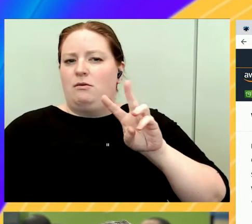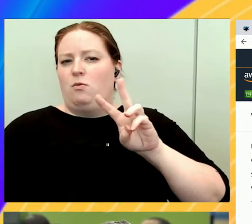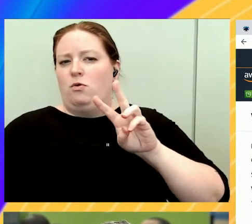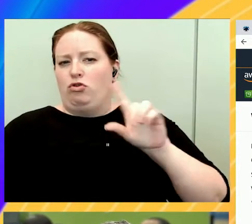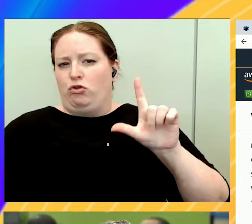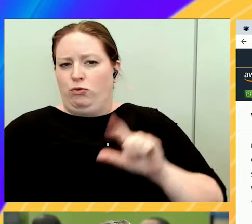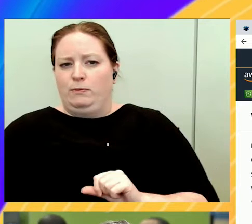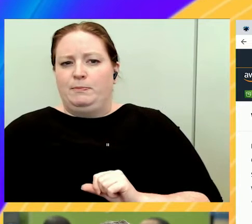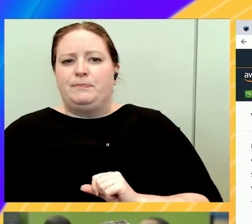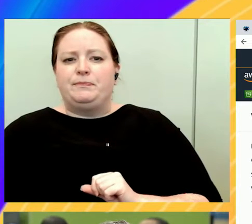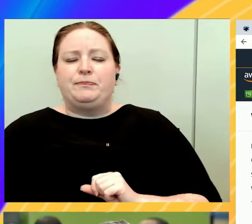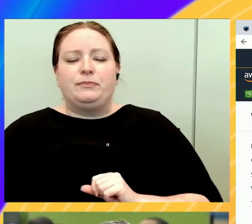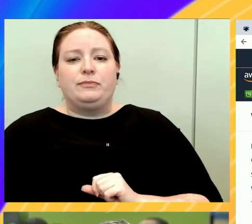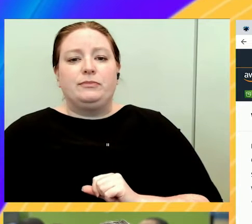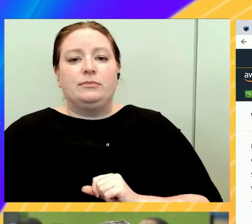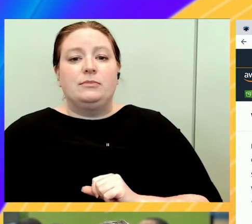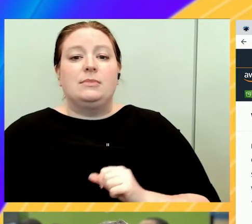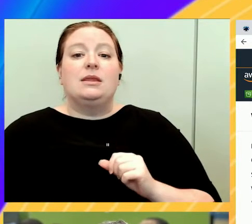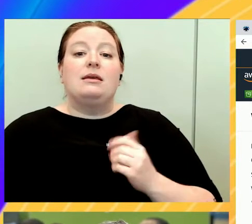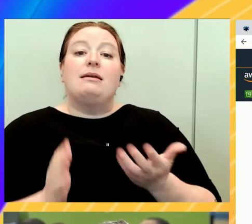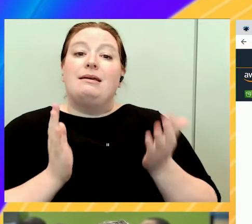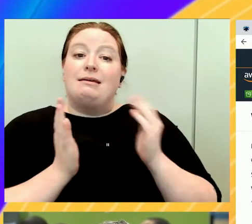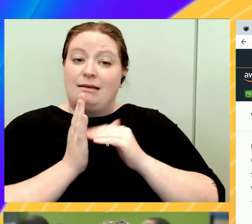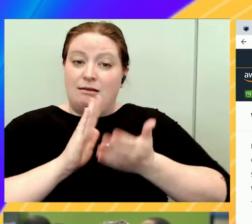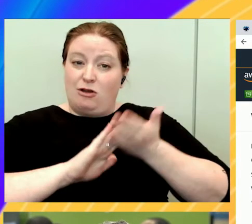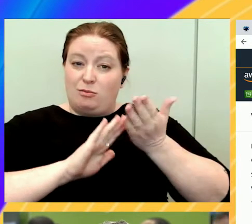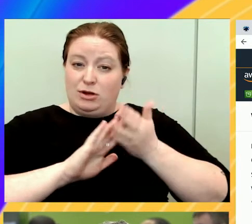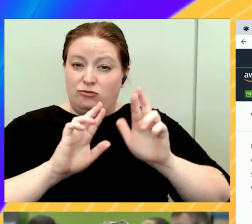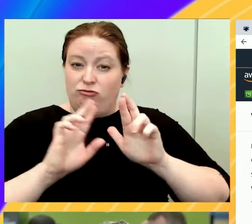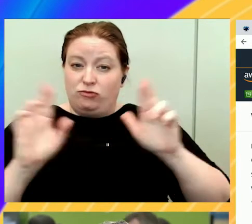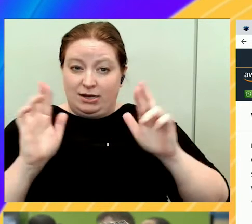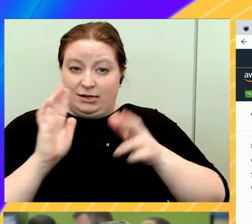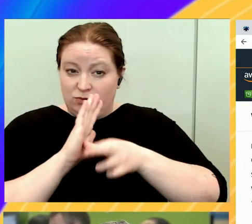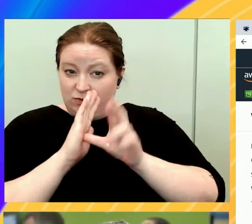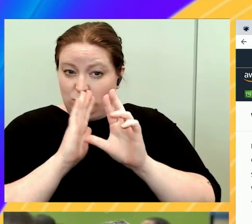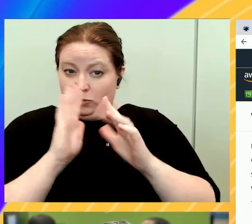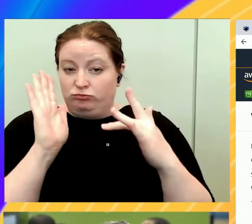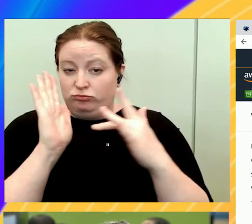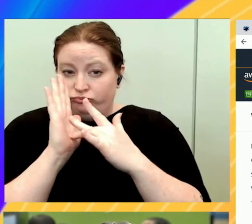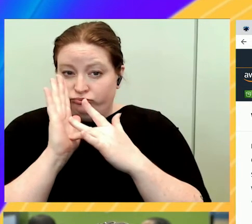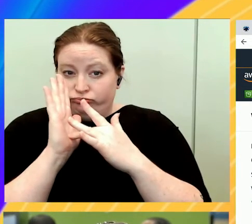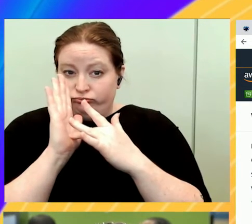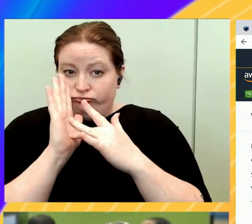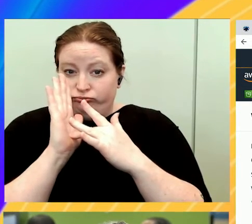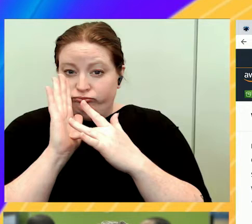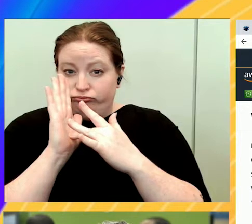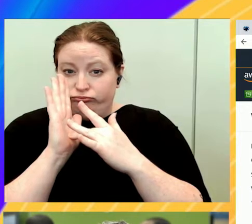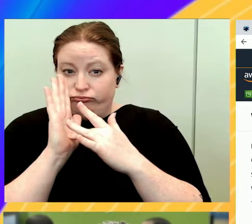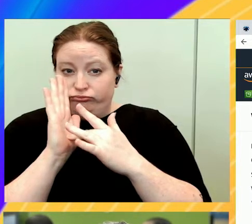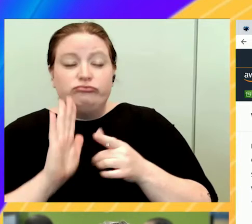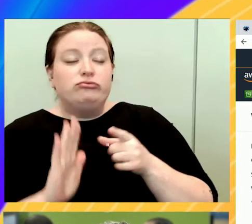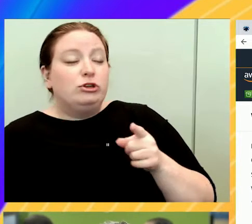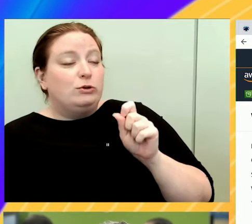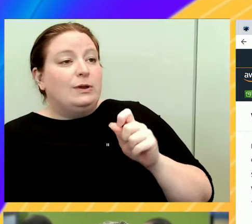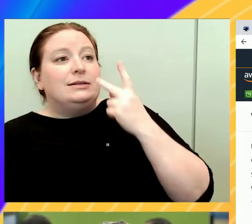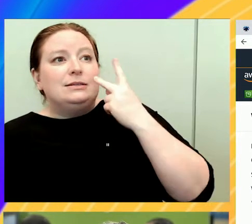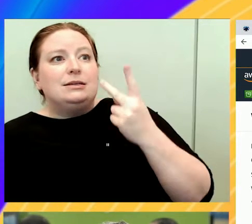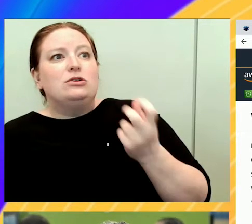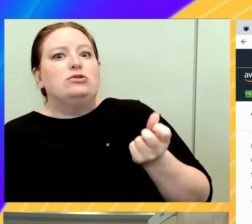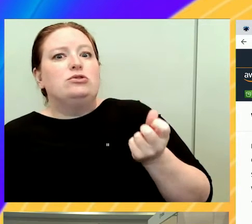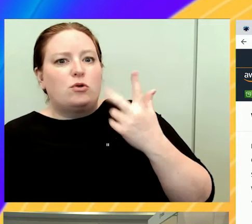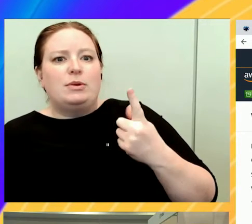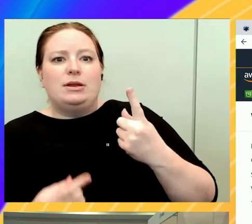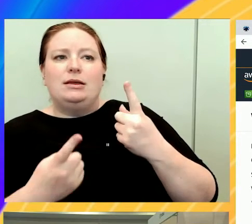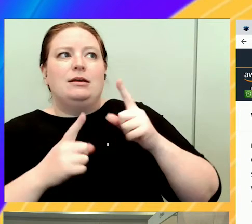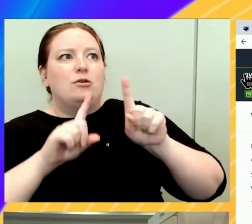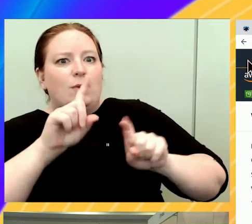And if you'd like to begin the Operational Readiness Review, you can click on it. We can see right in there was so many questions per lens, and it looks